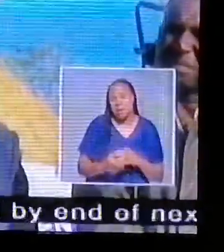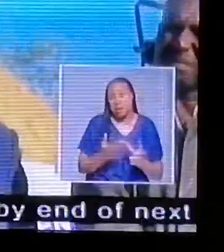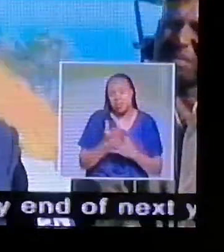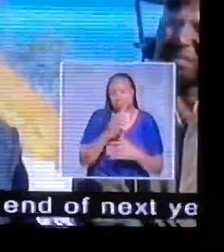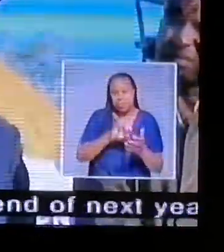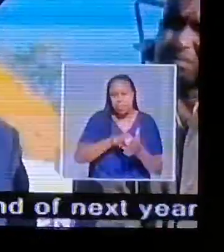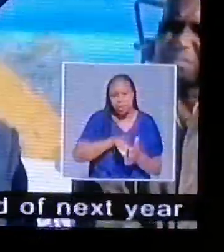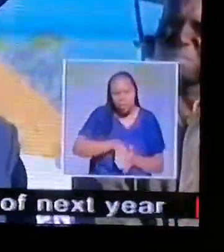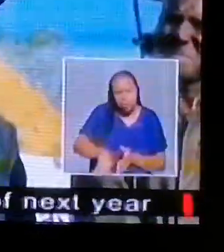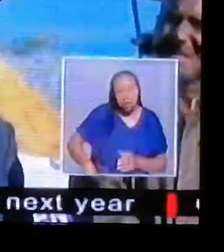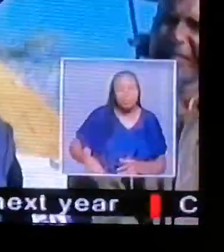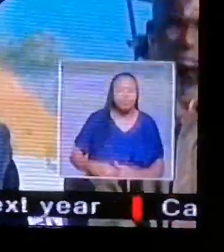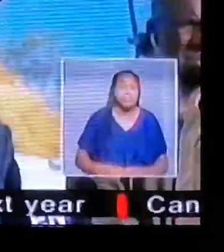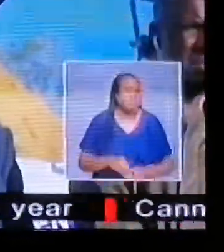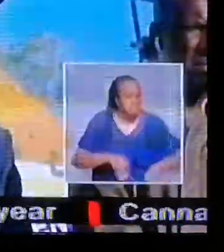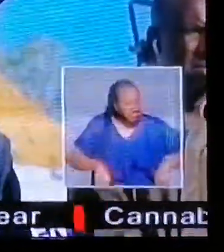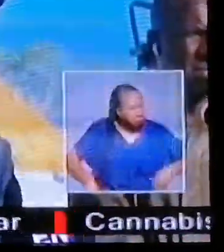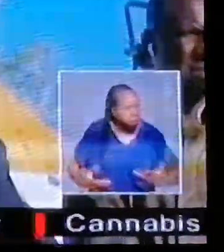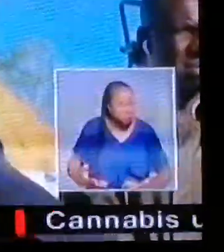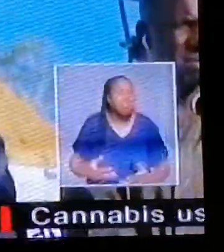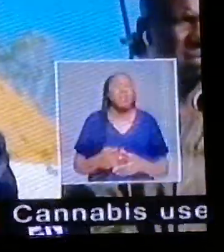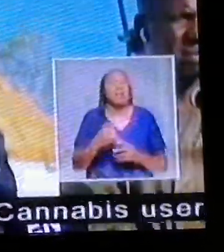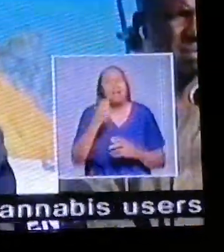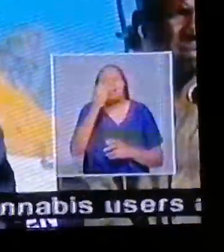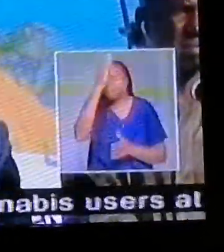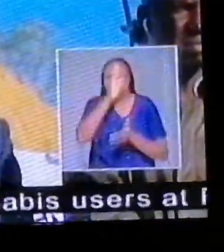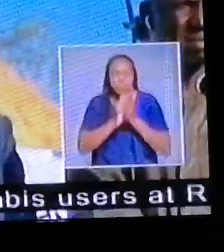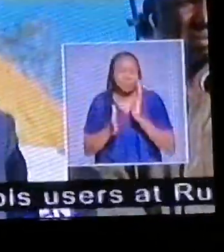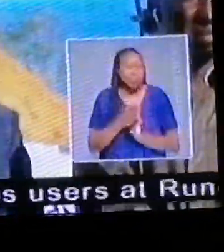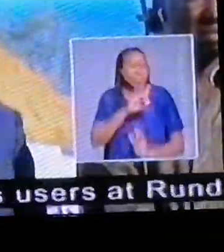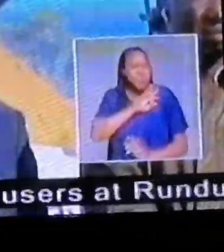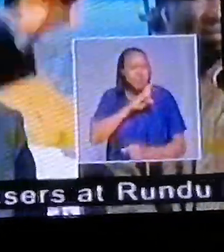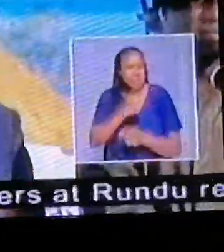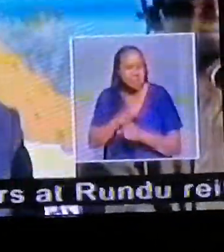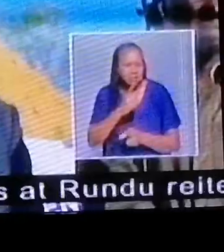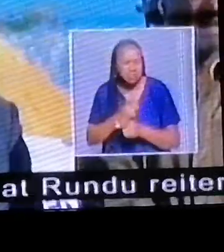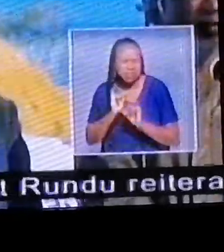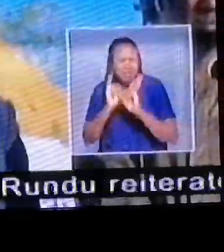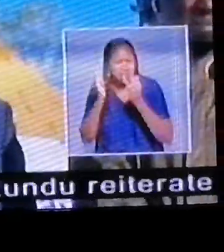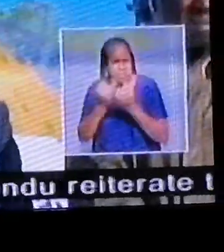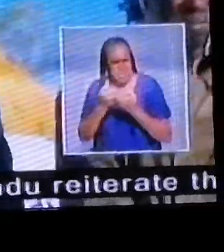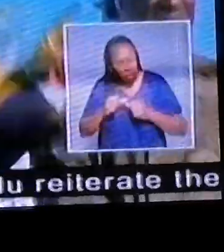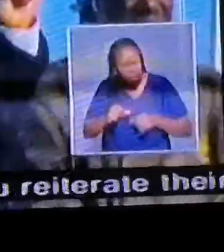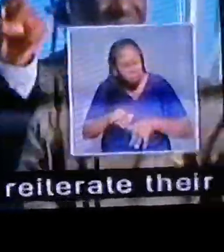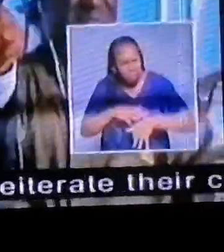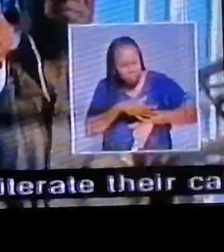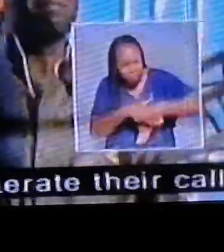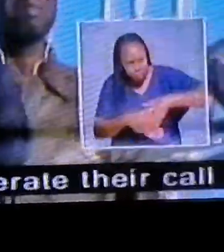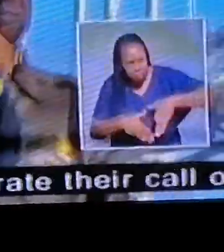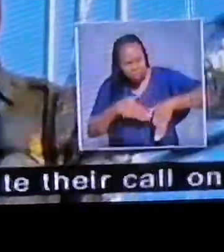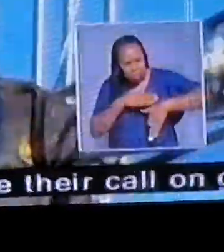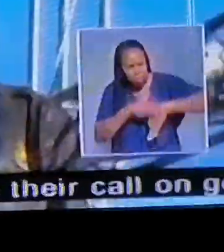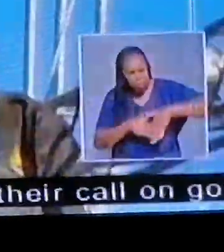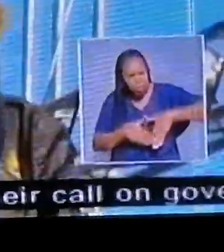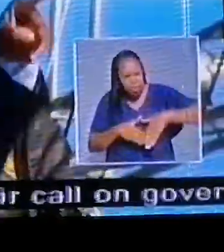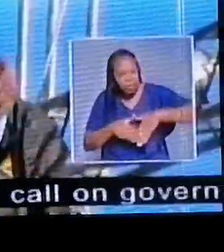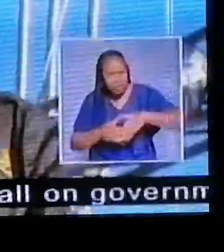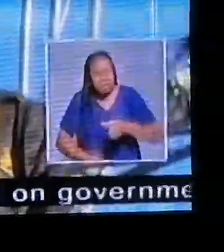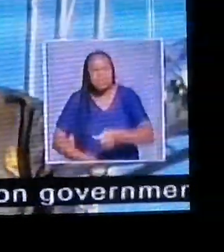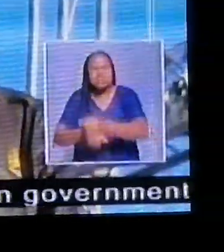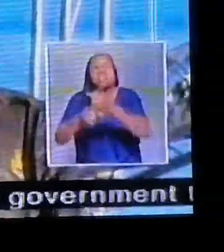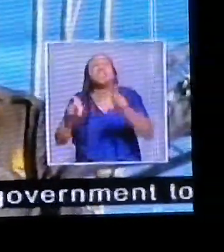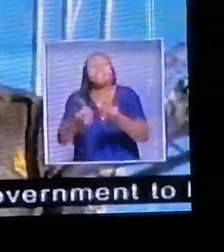I can't understand why a government and its institutions can go around the country and then fund these very